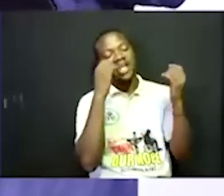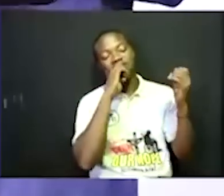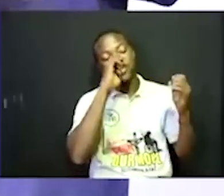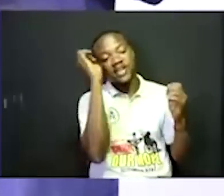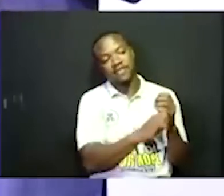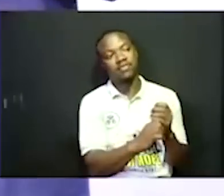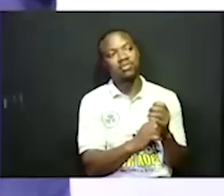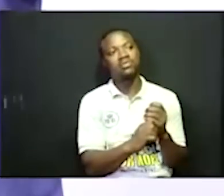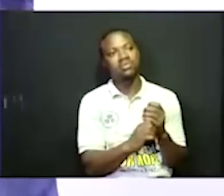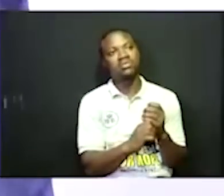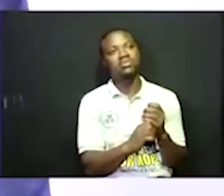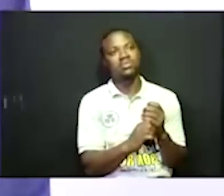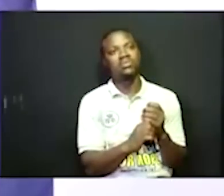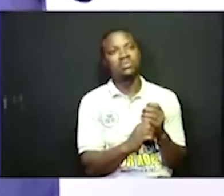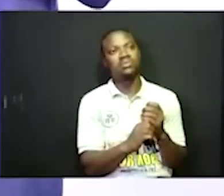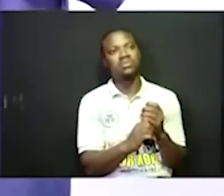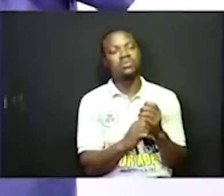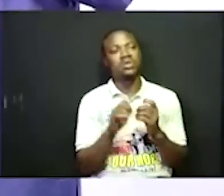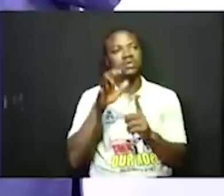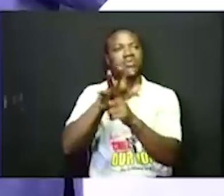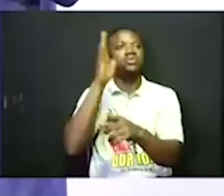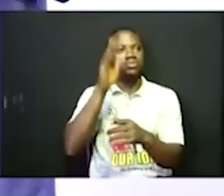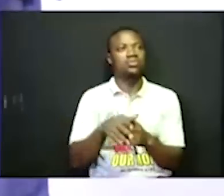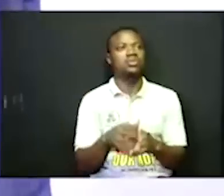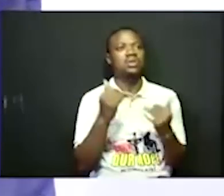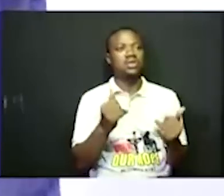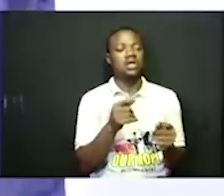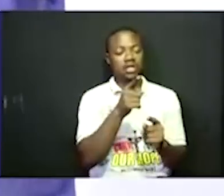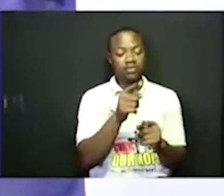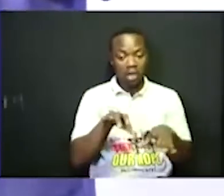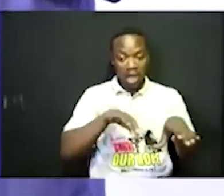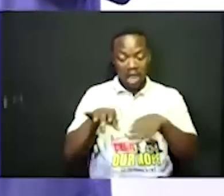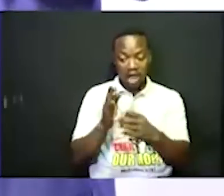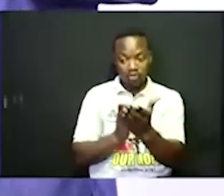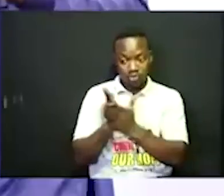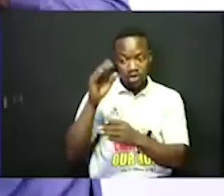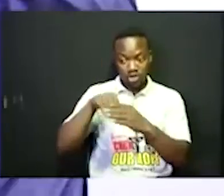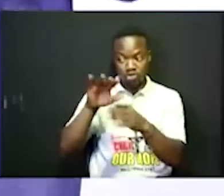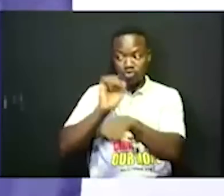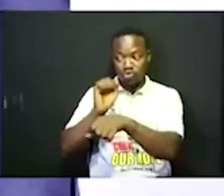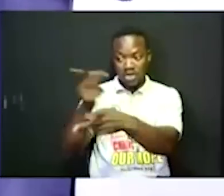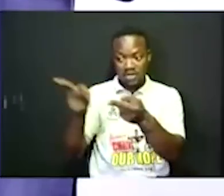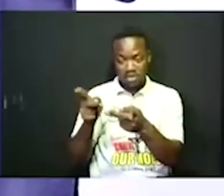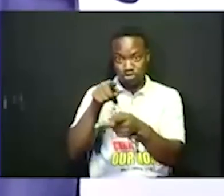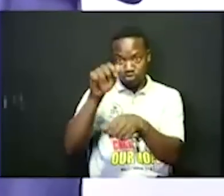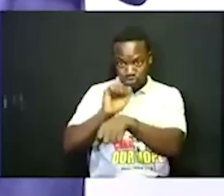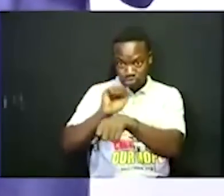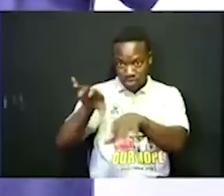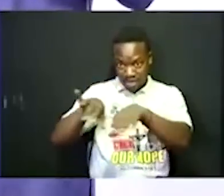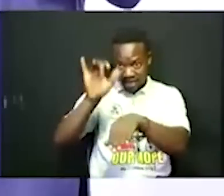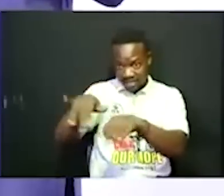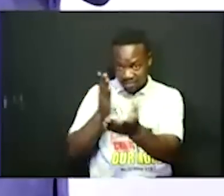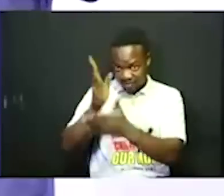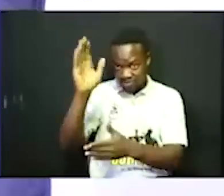know of form no fa. You lift righteousness at your workplace. What do you pejatene? Eh, o baby, ah, o ye jumano.